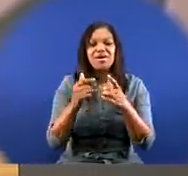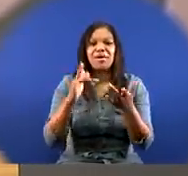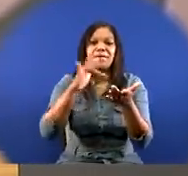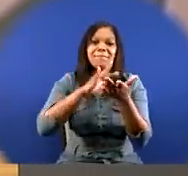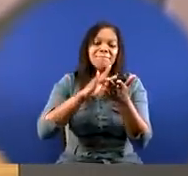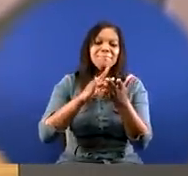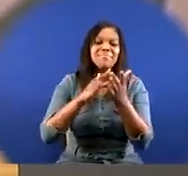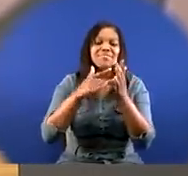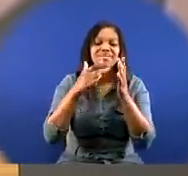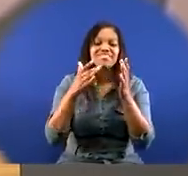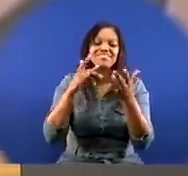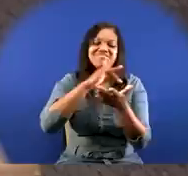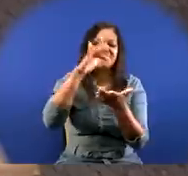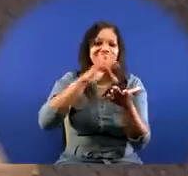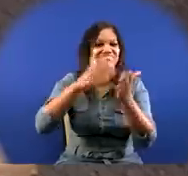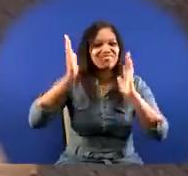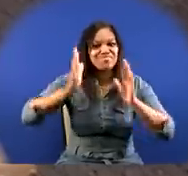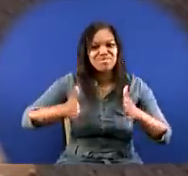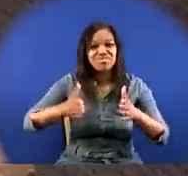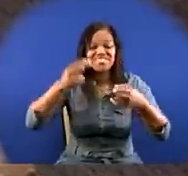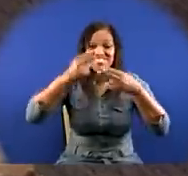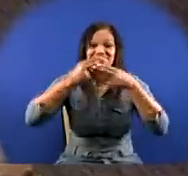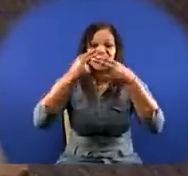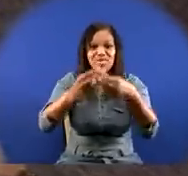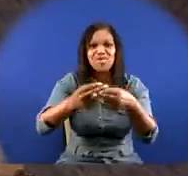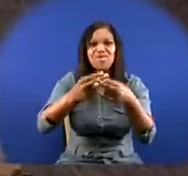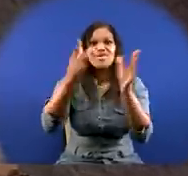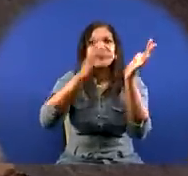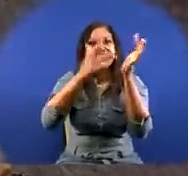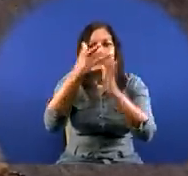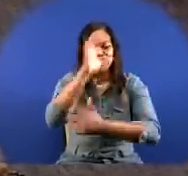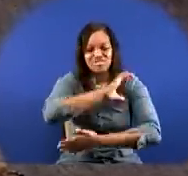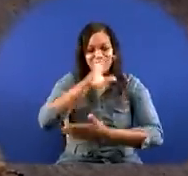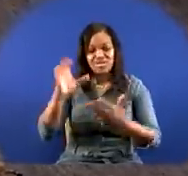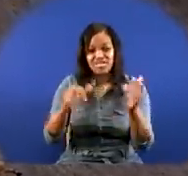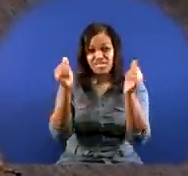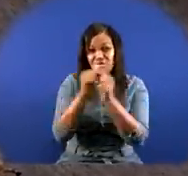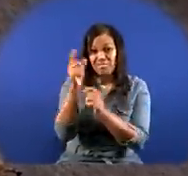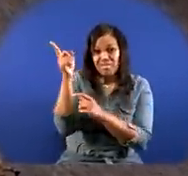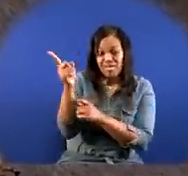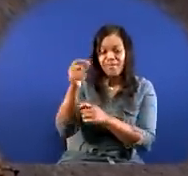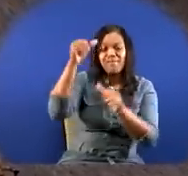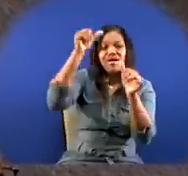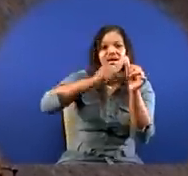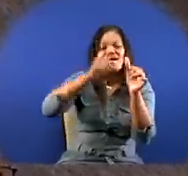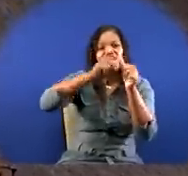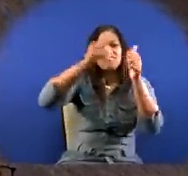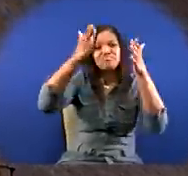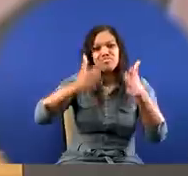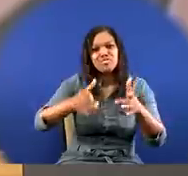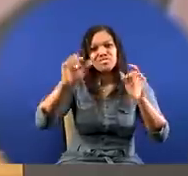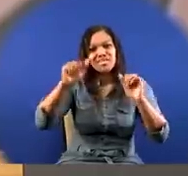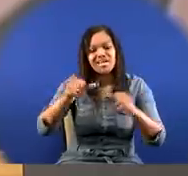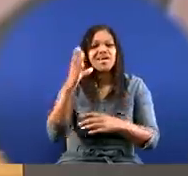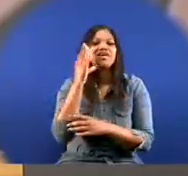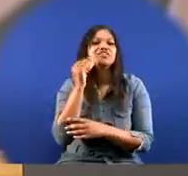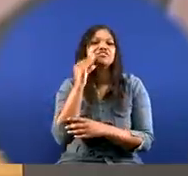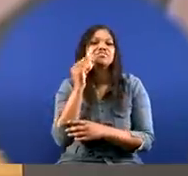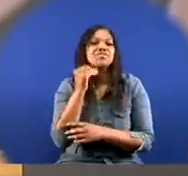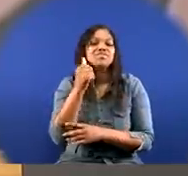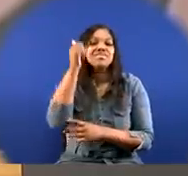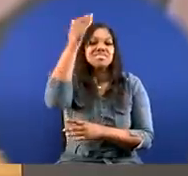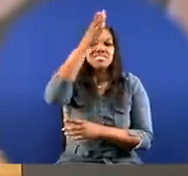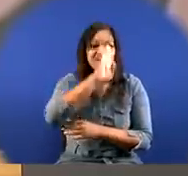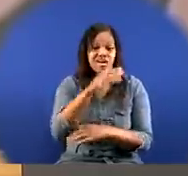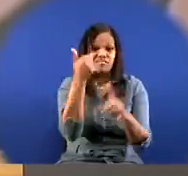man Jesus Christ, and through him every man can go to God for himself.